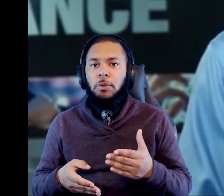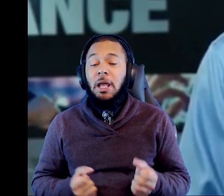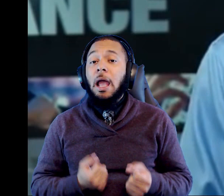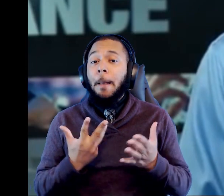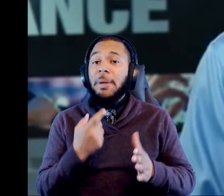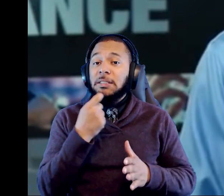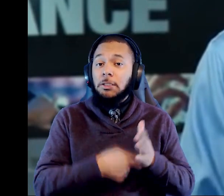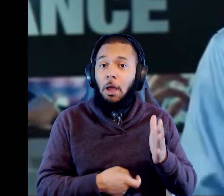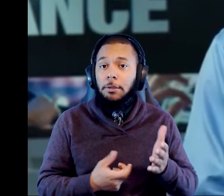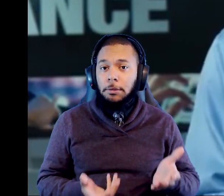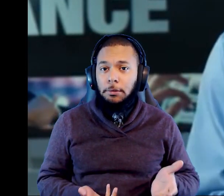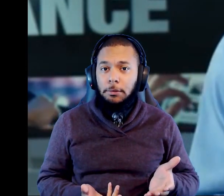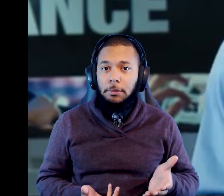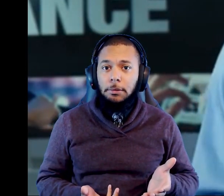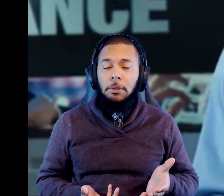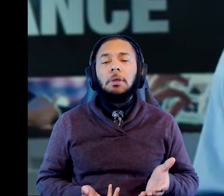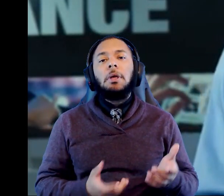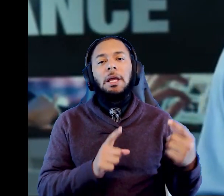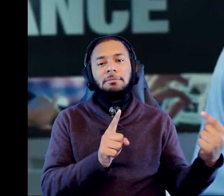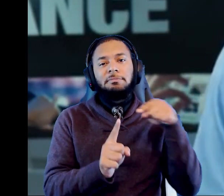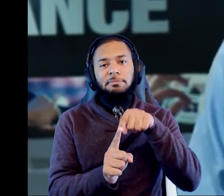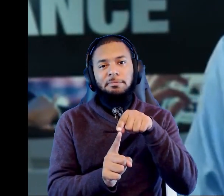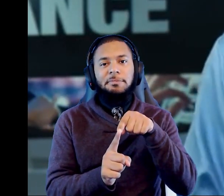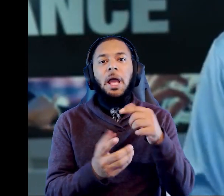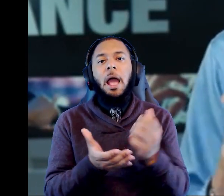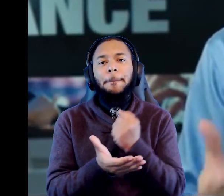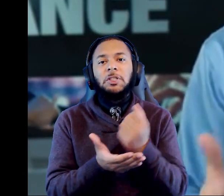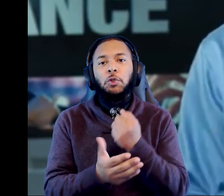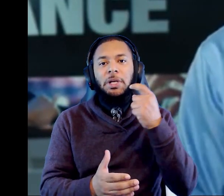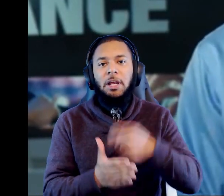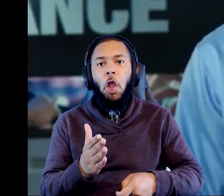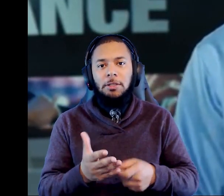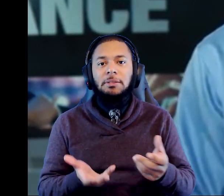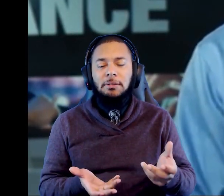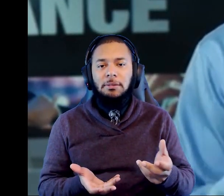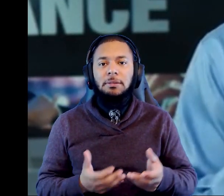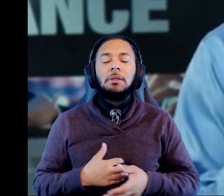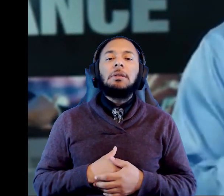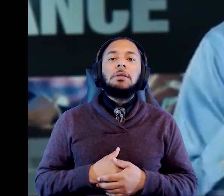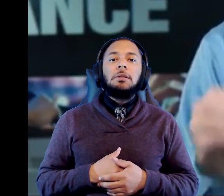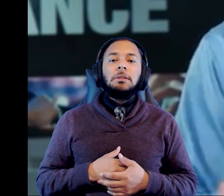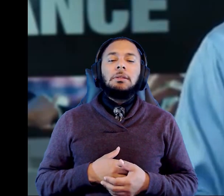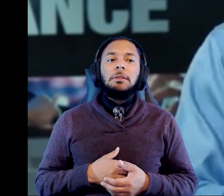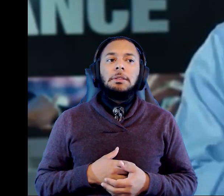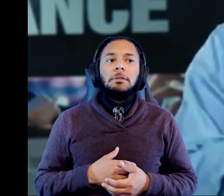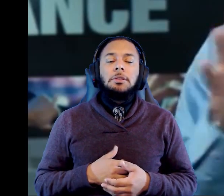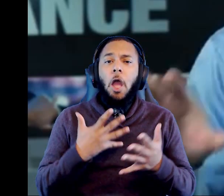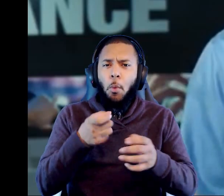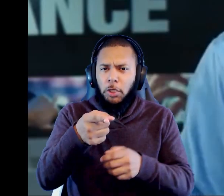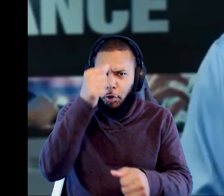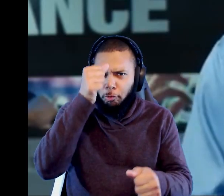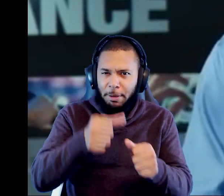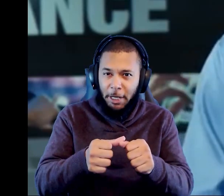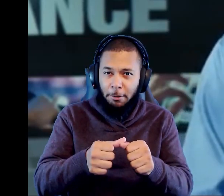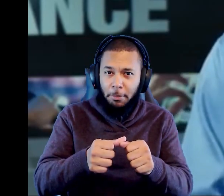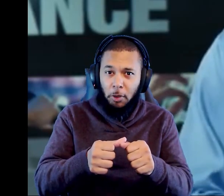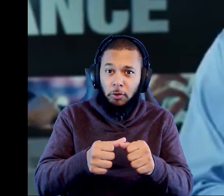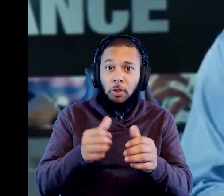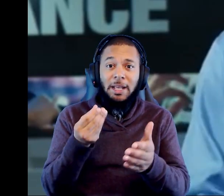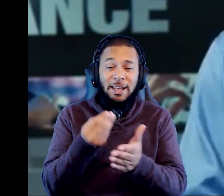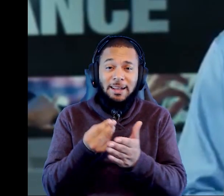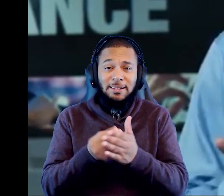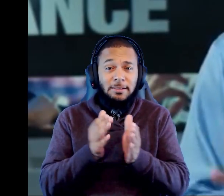did it cost you? And again, that goes back to opportunity cost. So when you're really looking at that, remember that behind the basics in